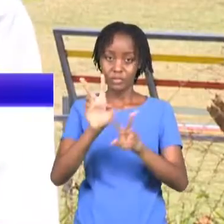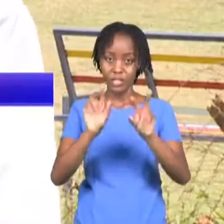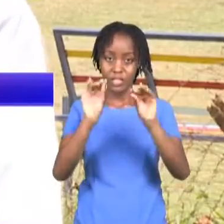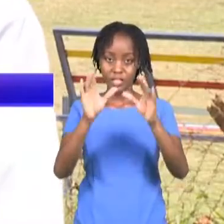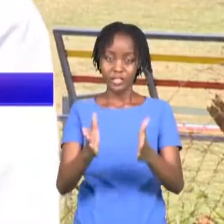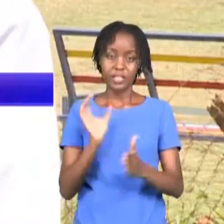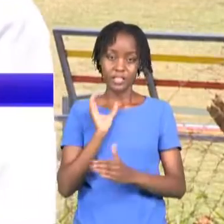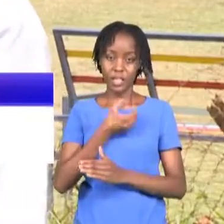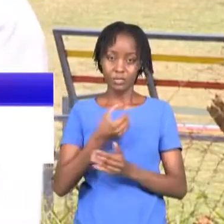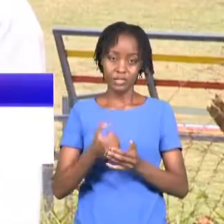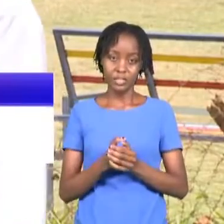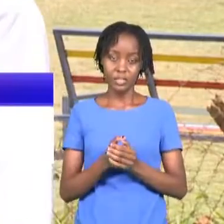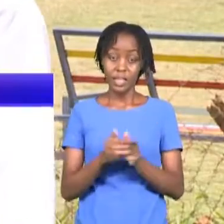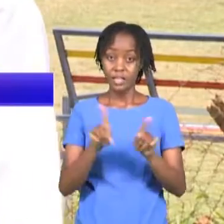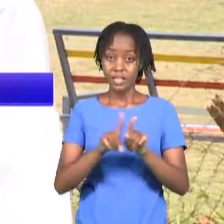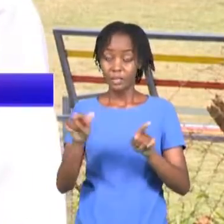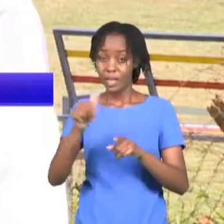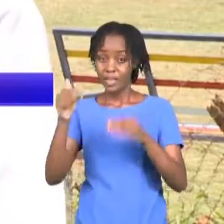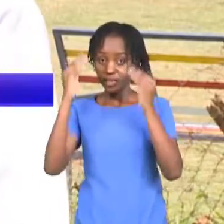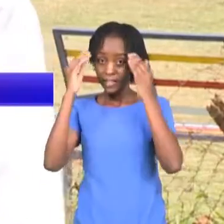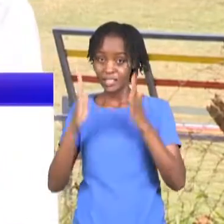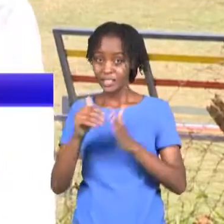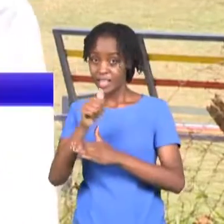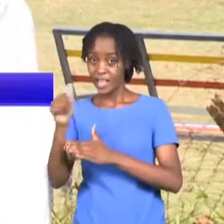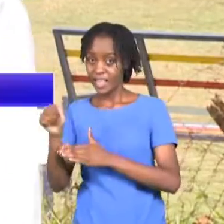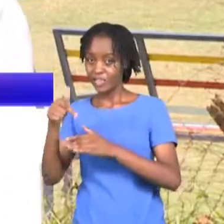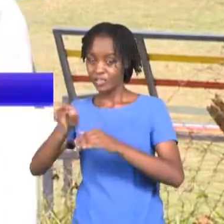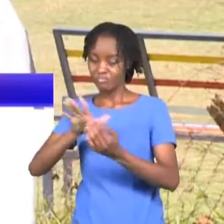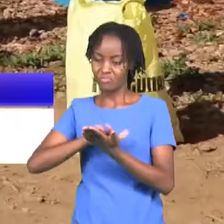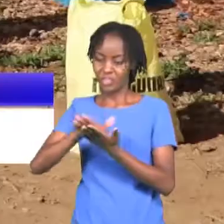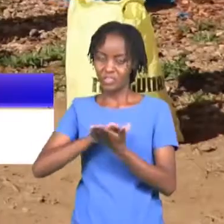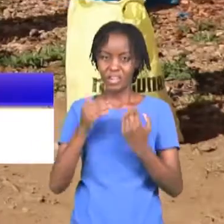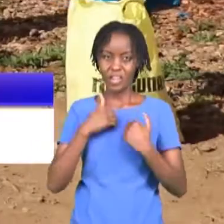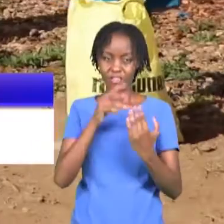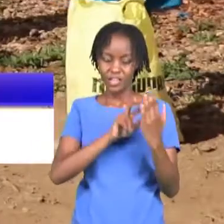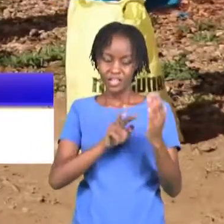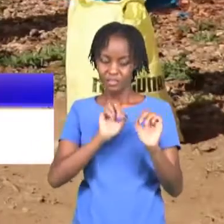having your fellow students around, you have the psych and the urge to read.